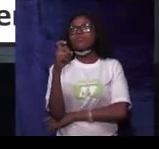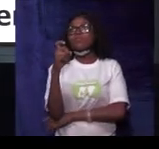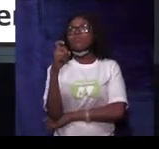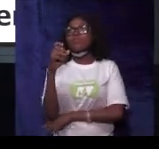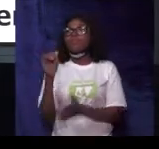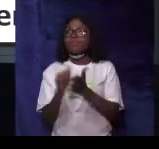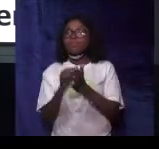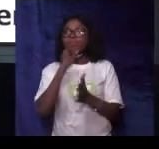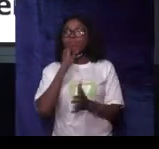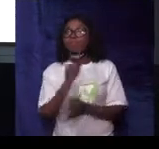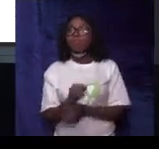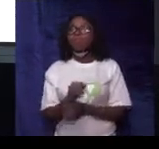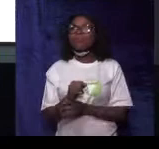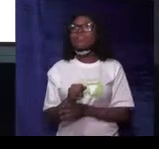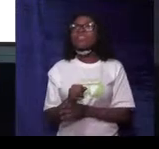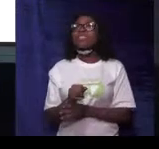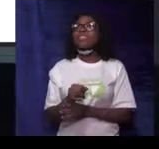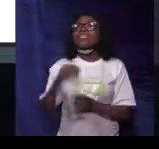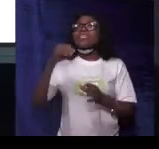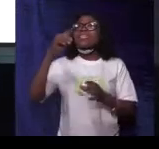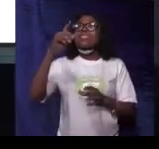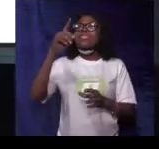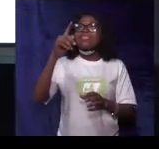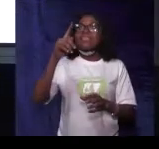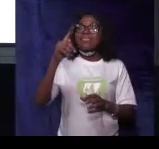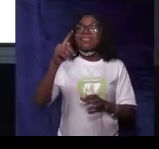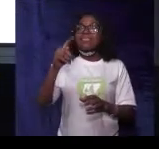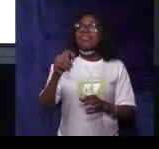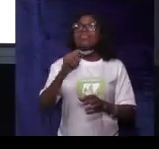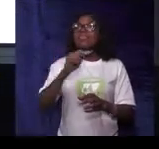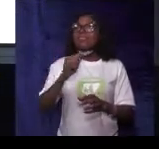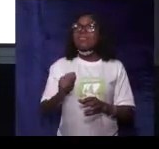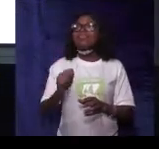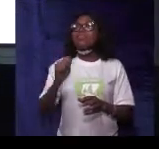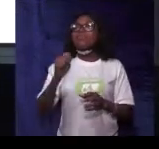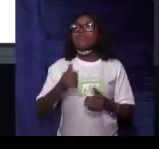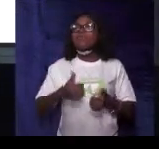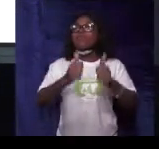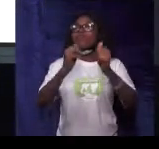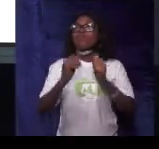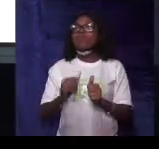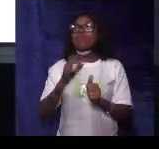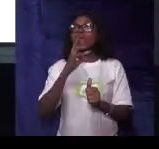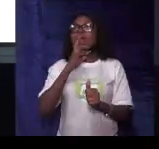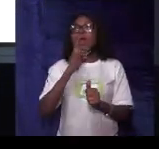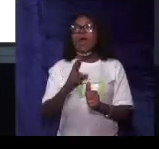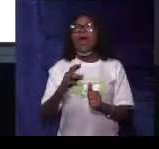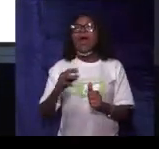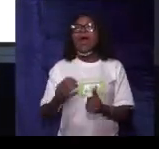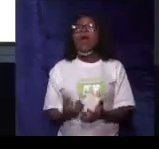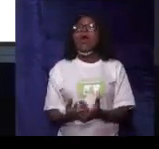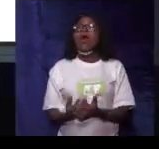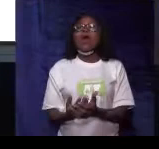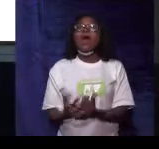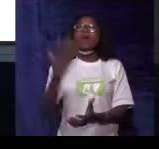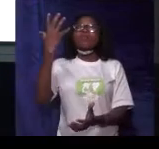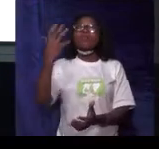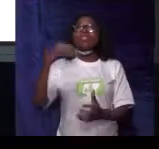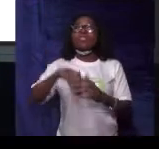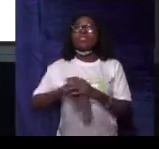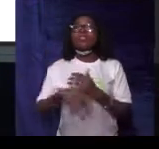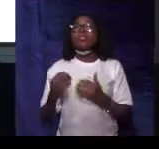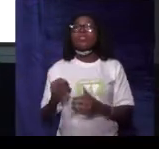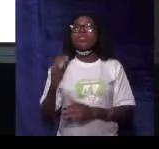question, and that is in physical and health education. The following are rich